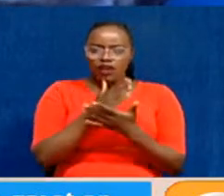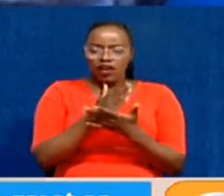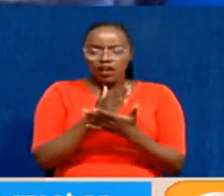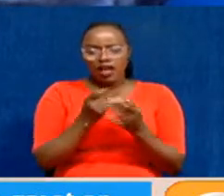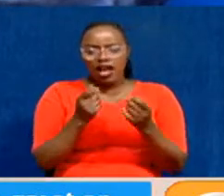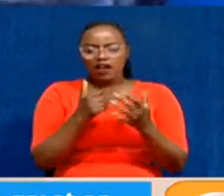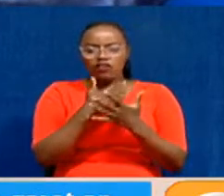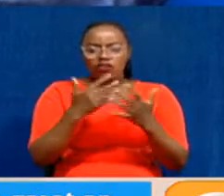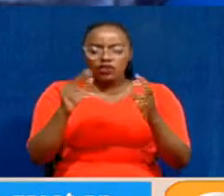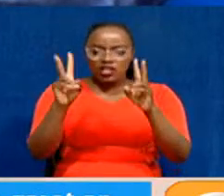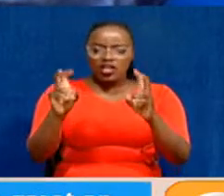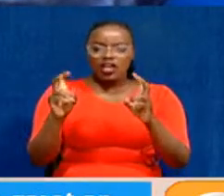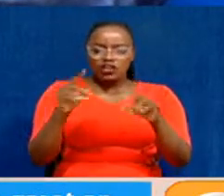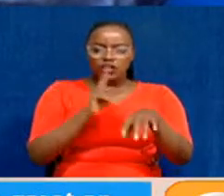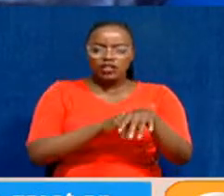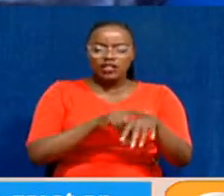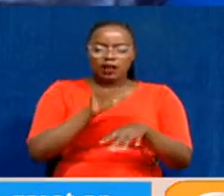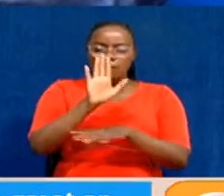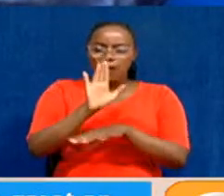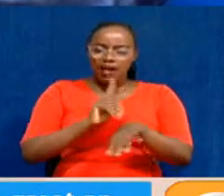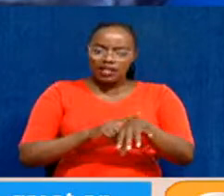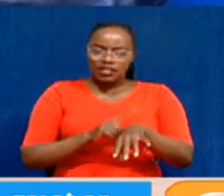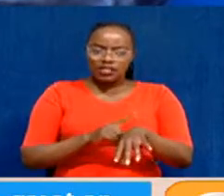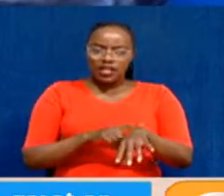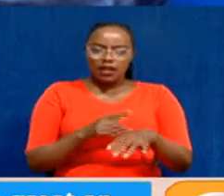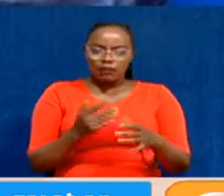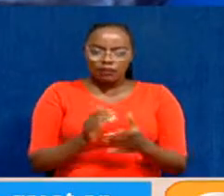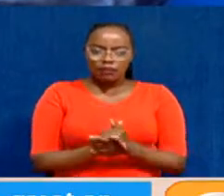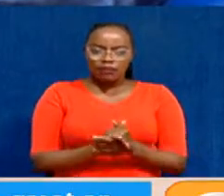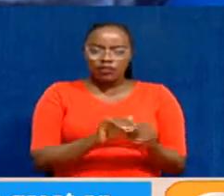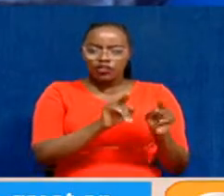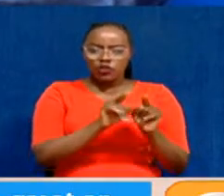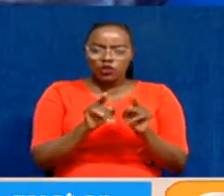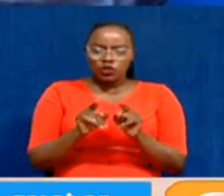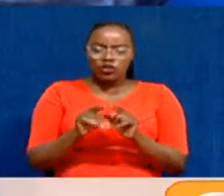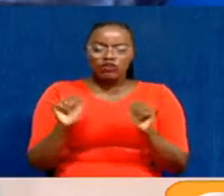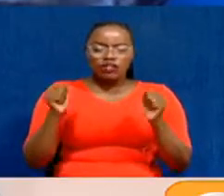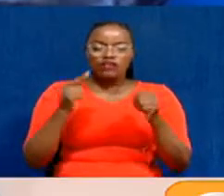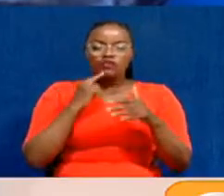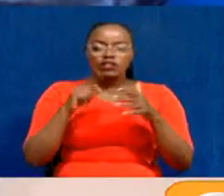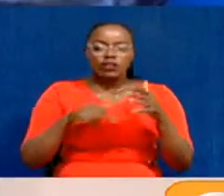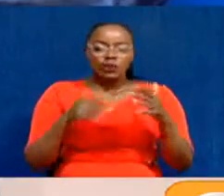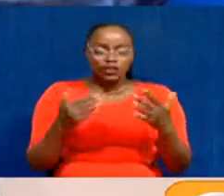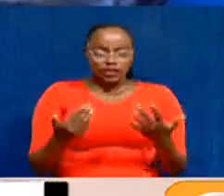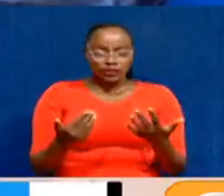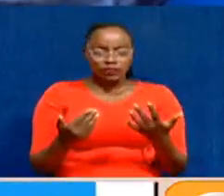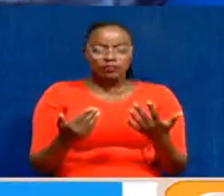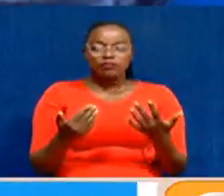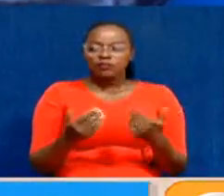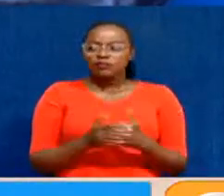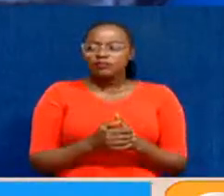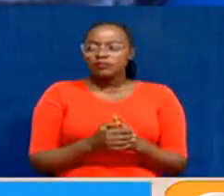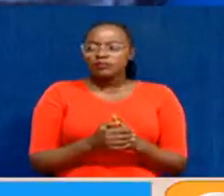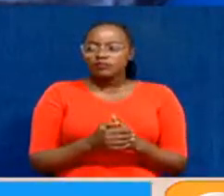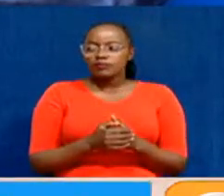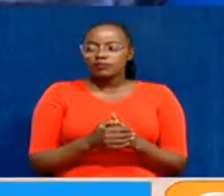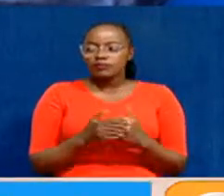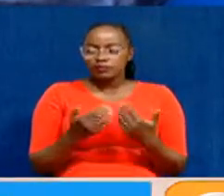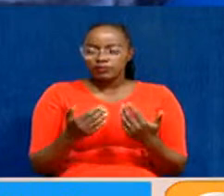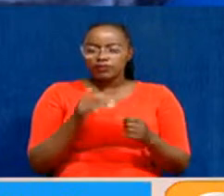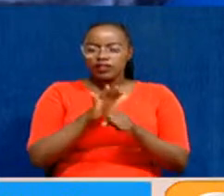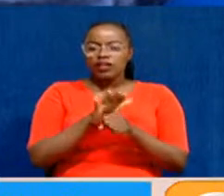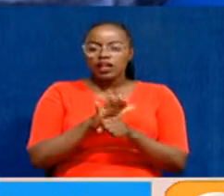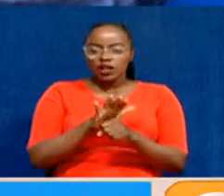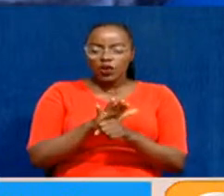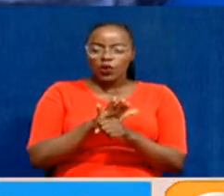of issues, during his term. But I think it's safe to say that, overall, a